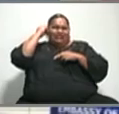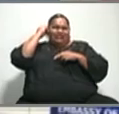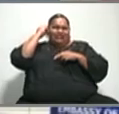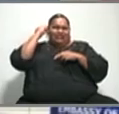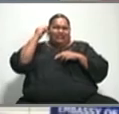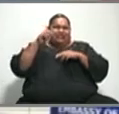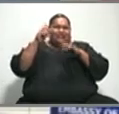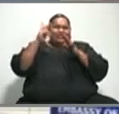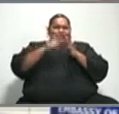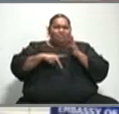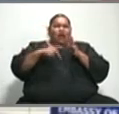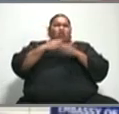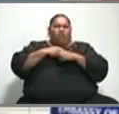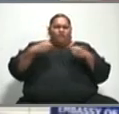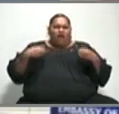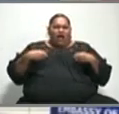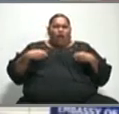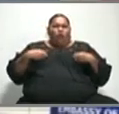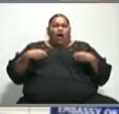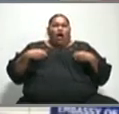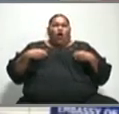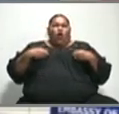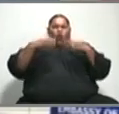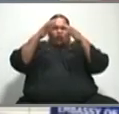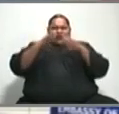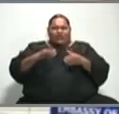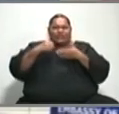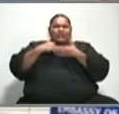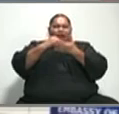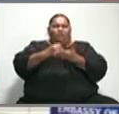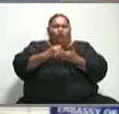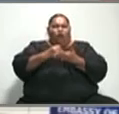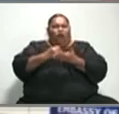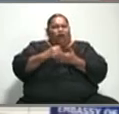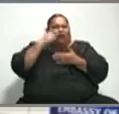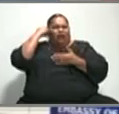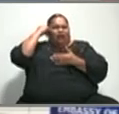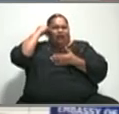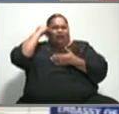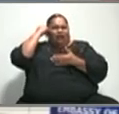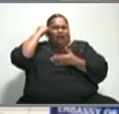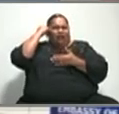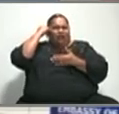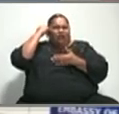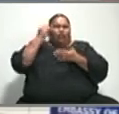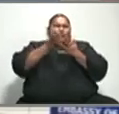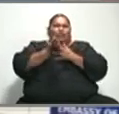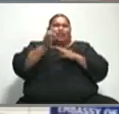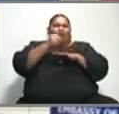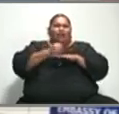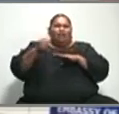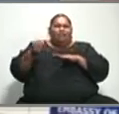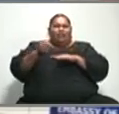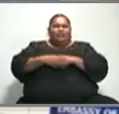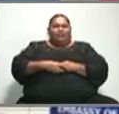this our holistic socio-economic support package to the government of Fiji. And